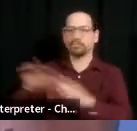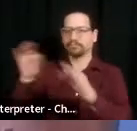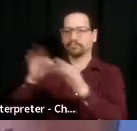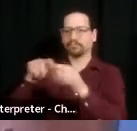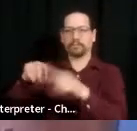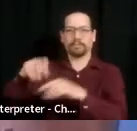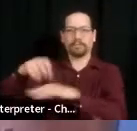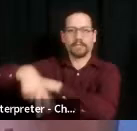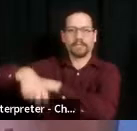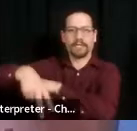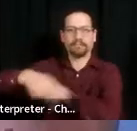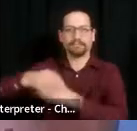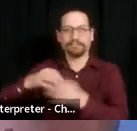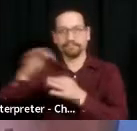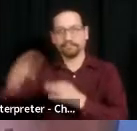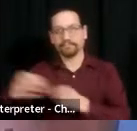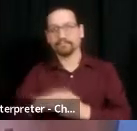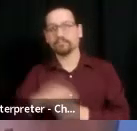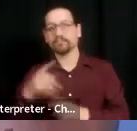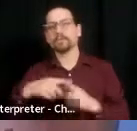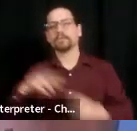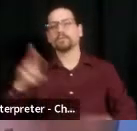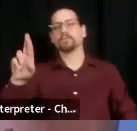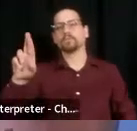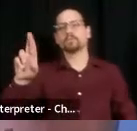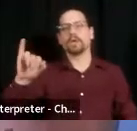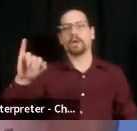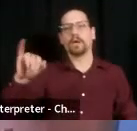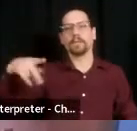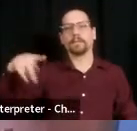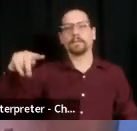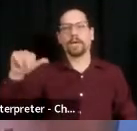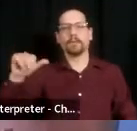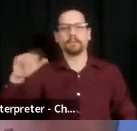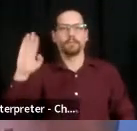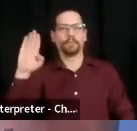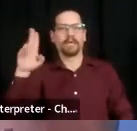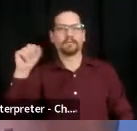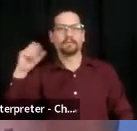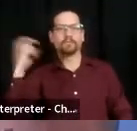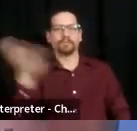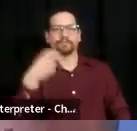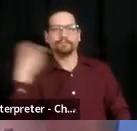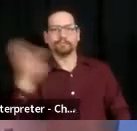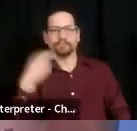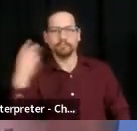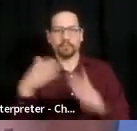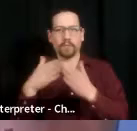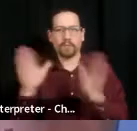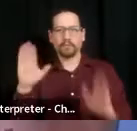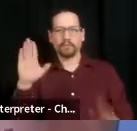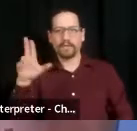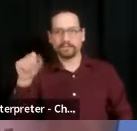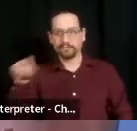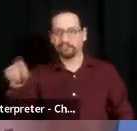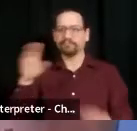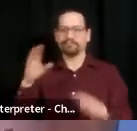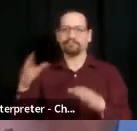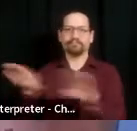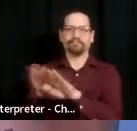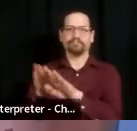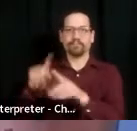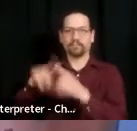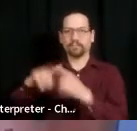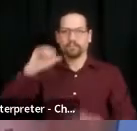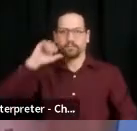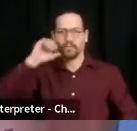resume regular service tomorrow morning. I was speaking today with Director Abadijian,